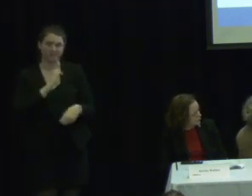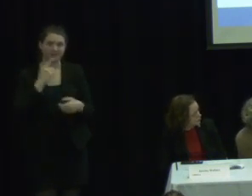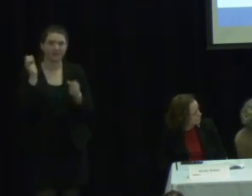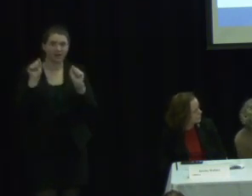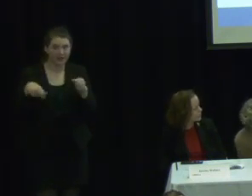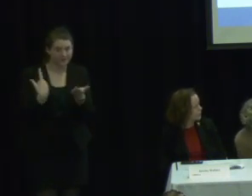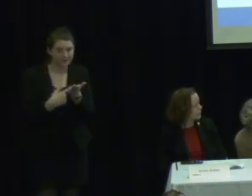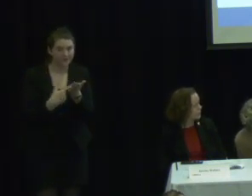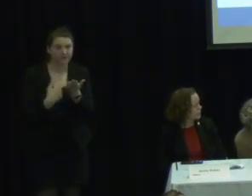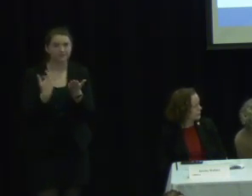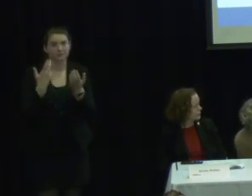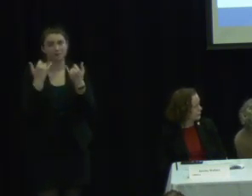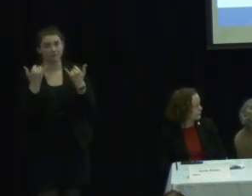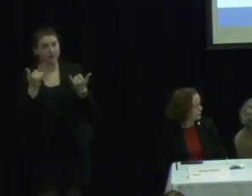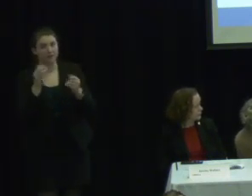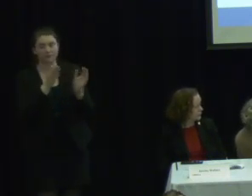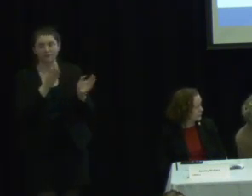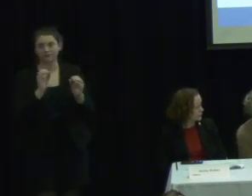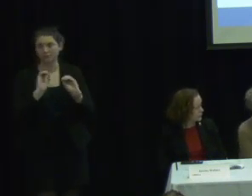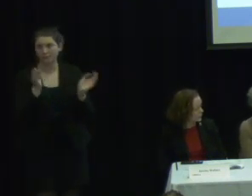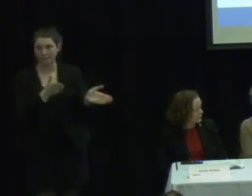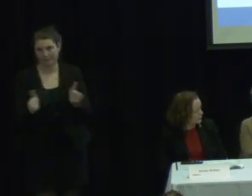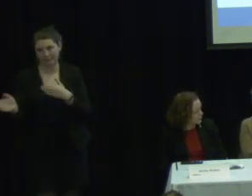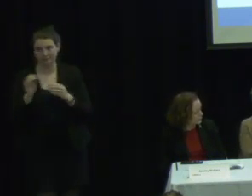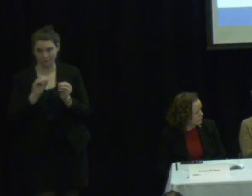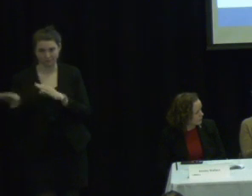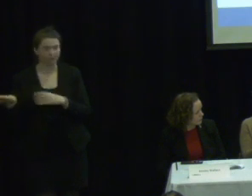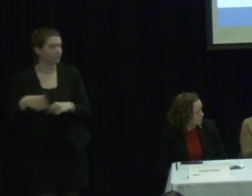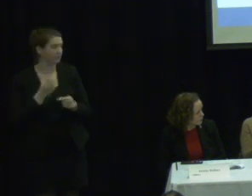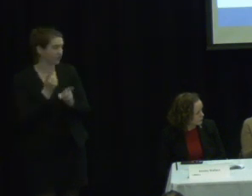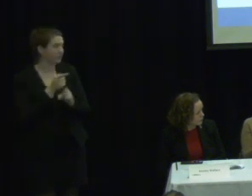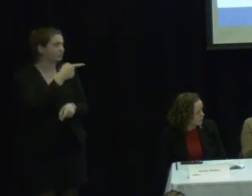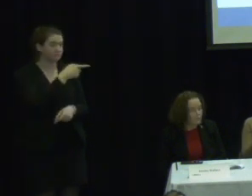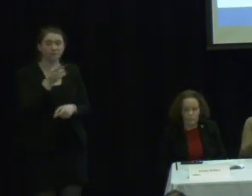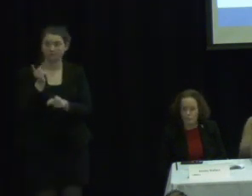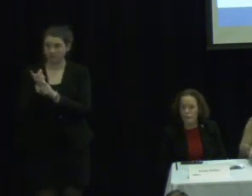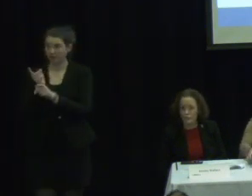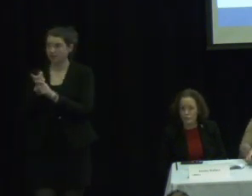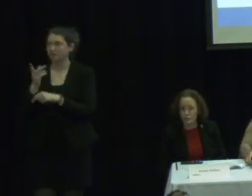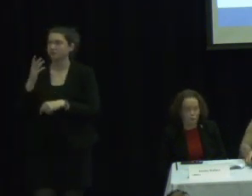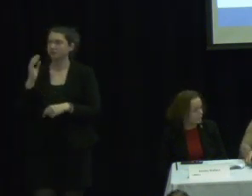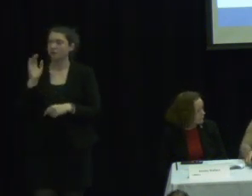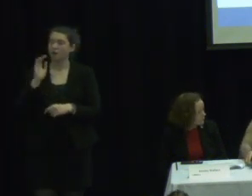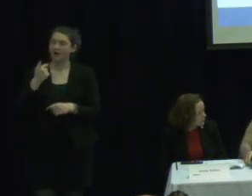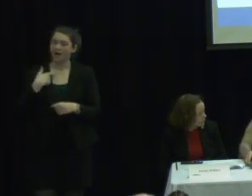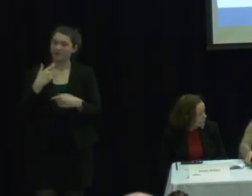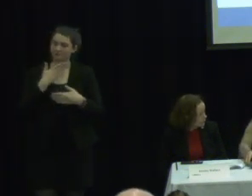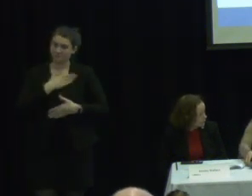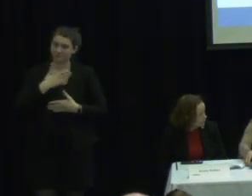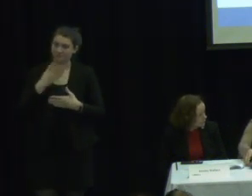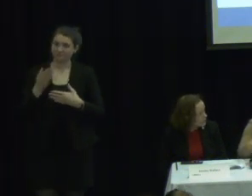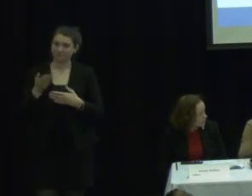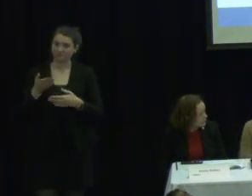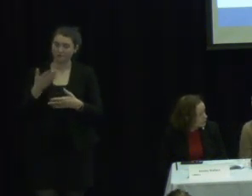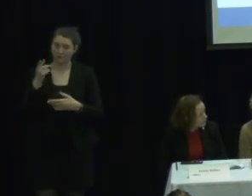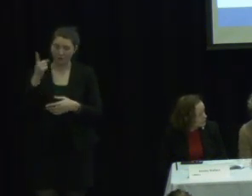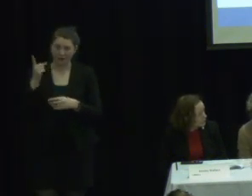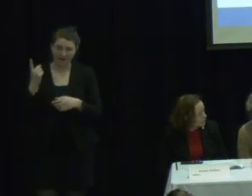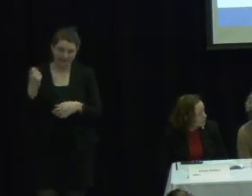lab. Nancy, is that? That is correct. Yeah. But your question is, I appreciate it for